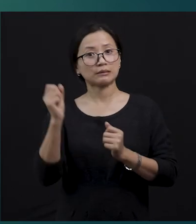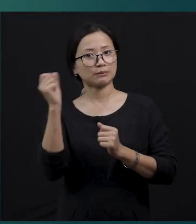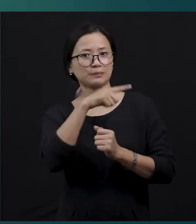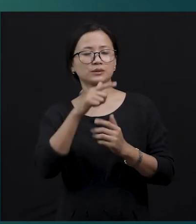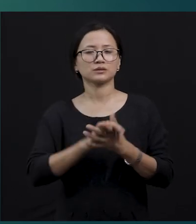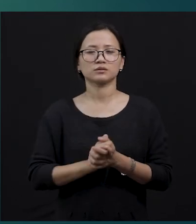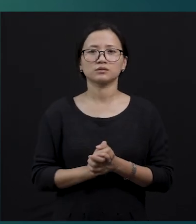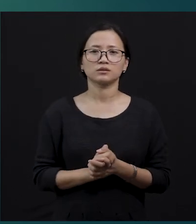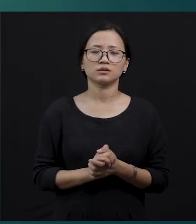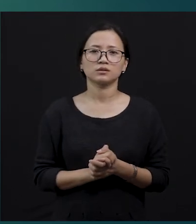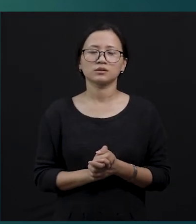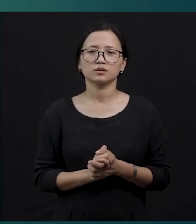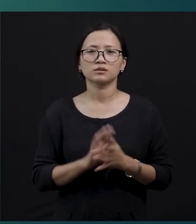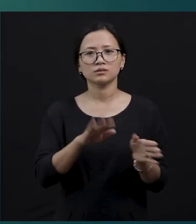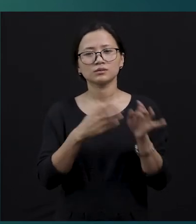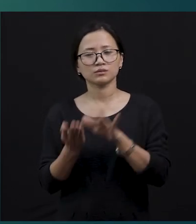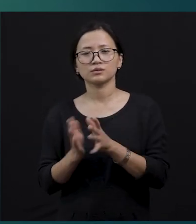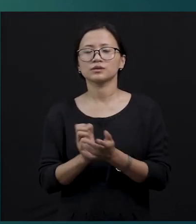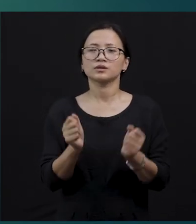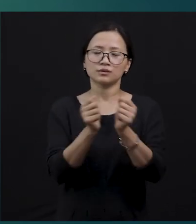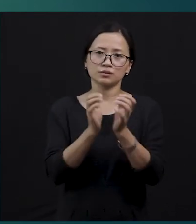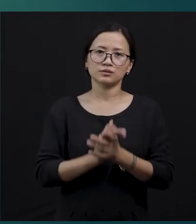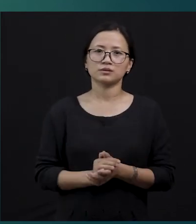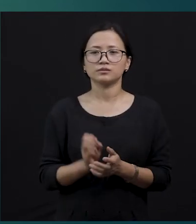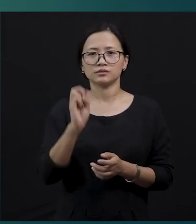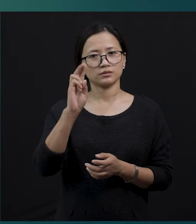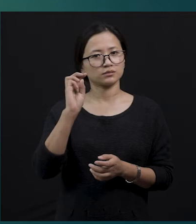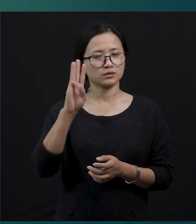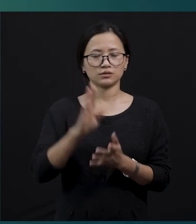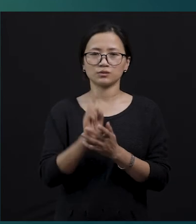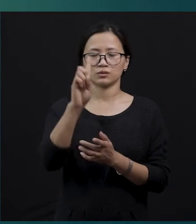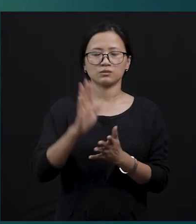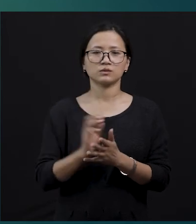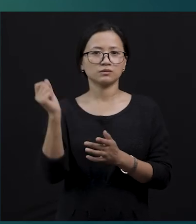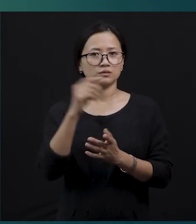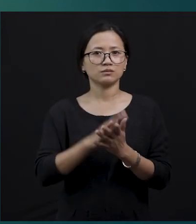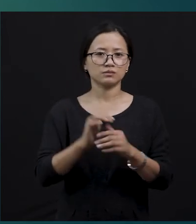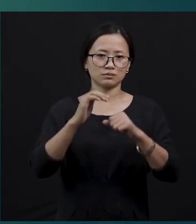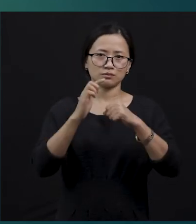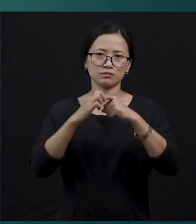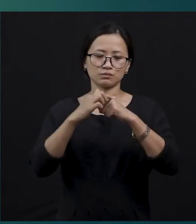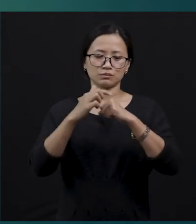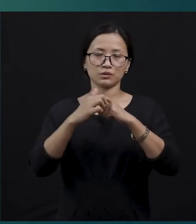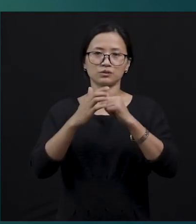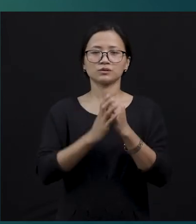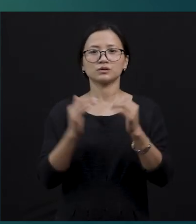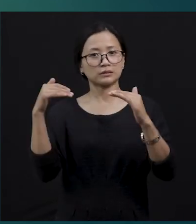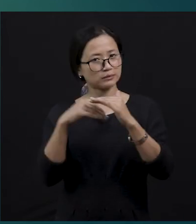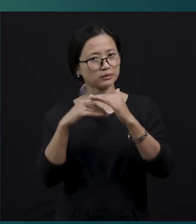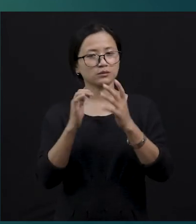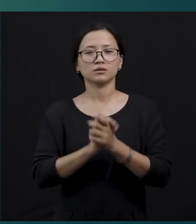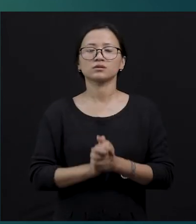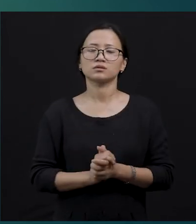fall, are with the 31 days months, right? And below the knuckles that you have, the lower